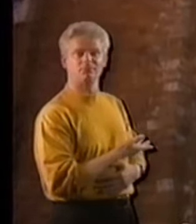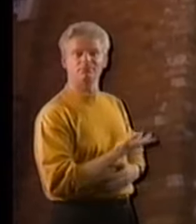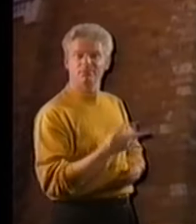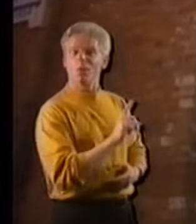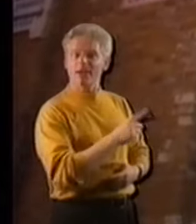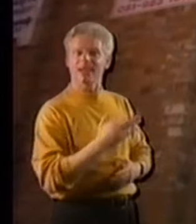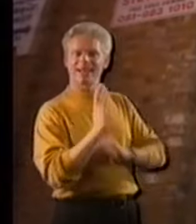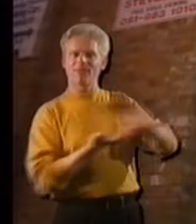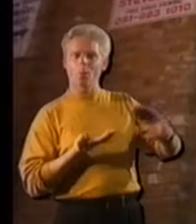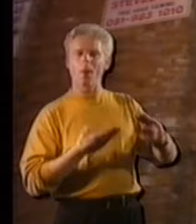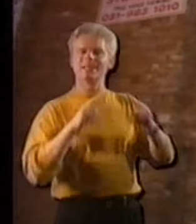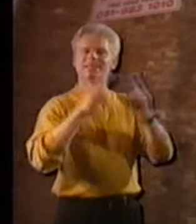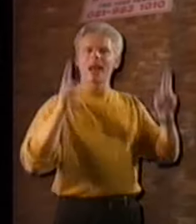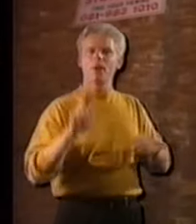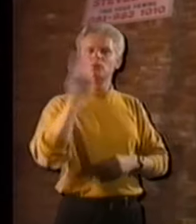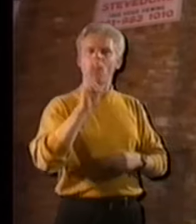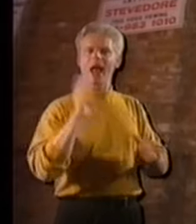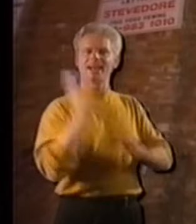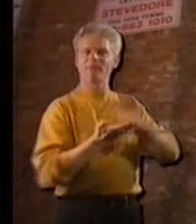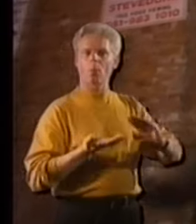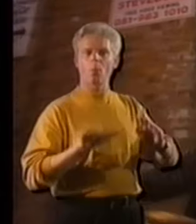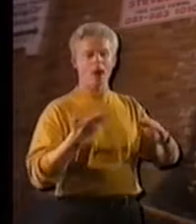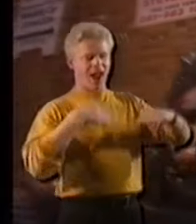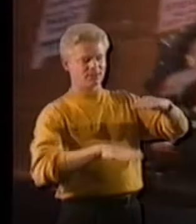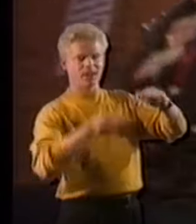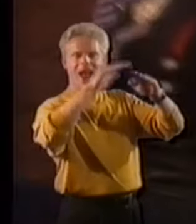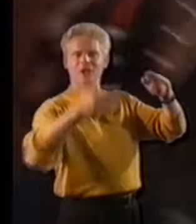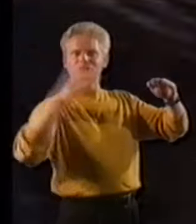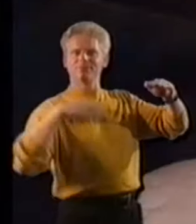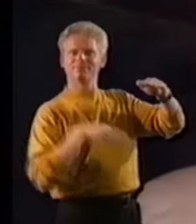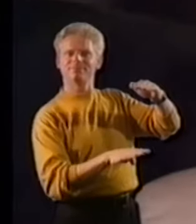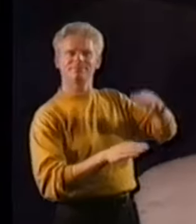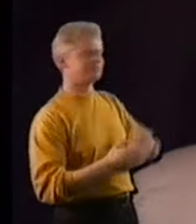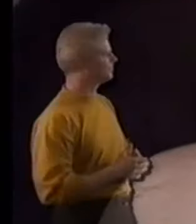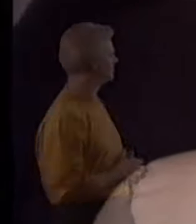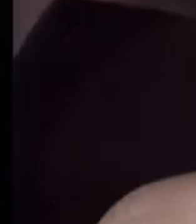Fu at the Temple School of Kung Fu underneath the arches.